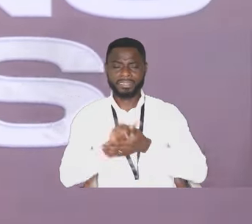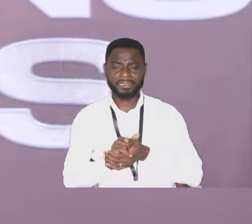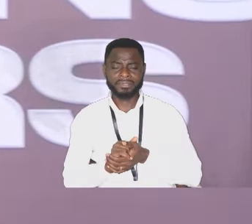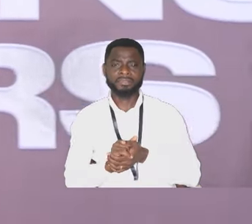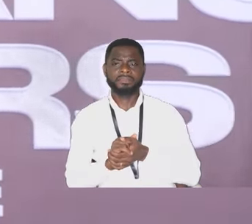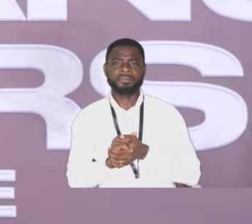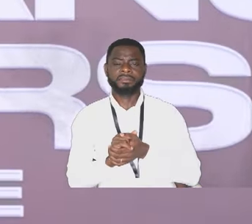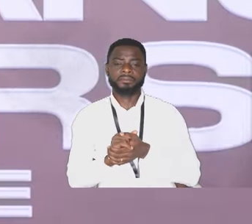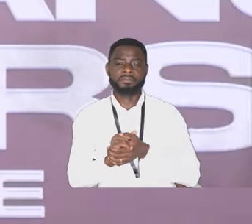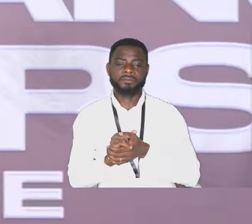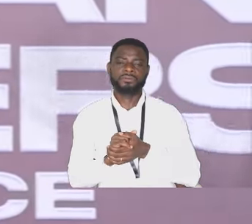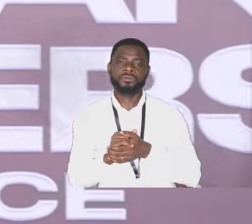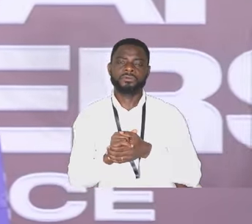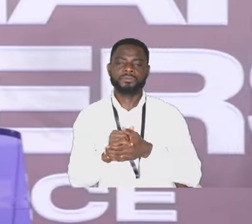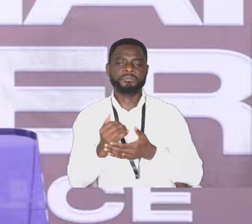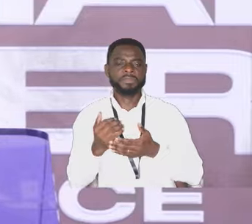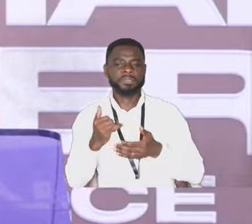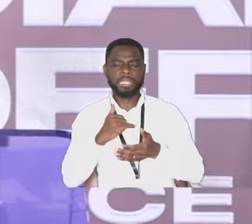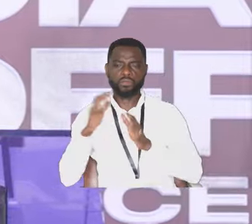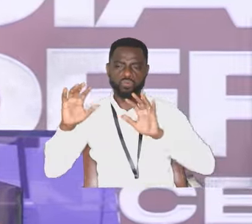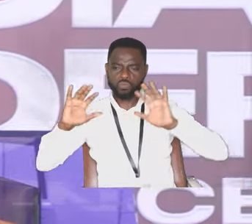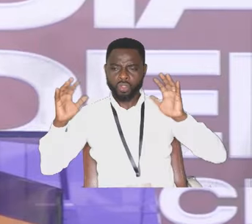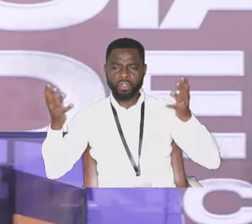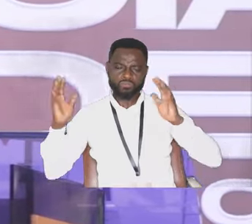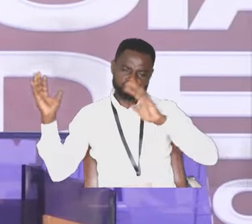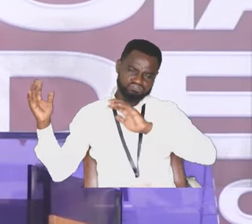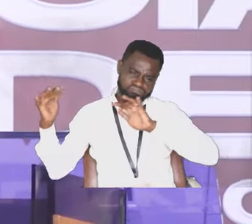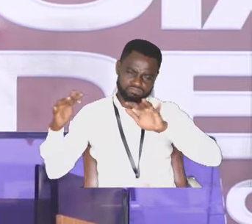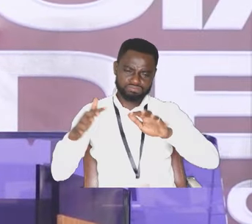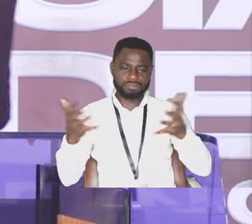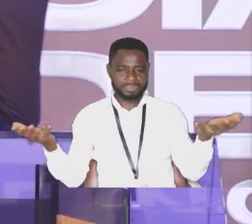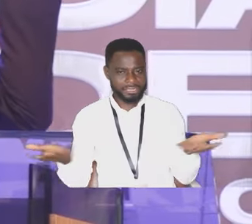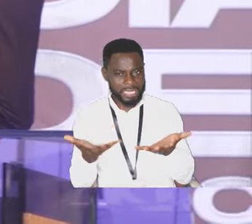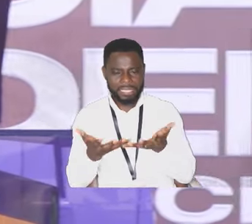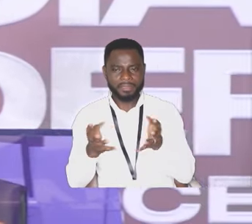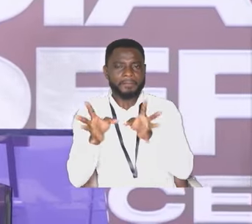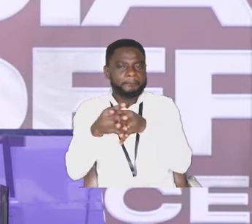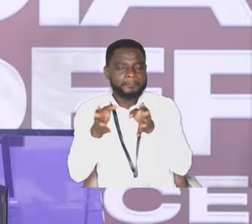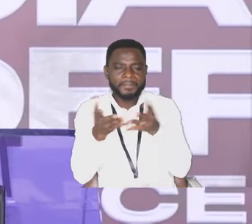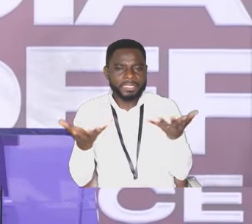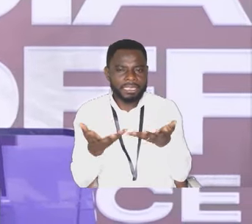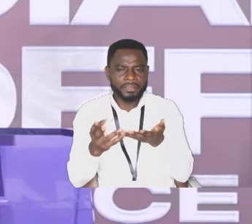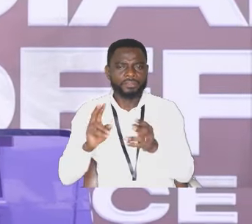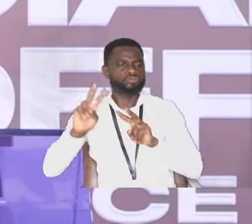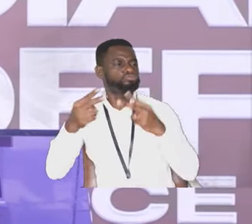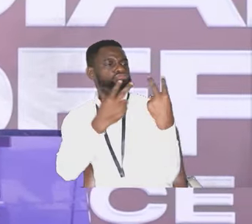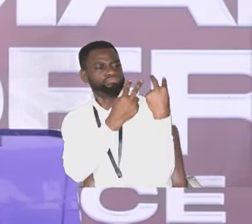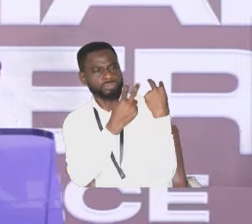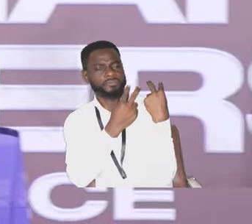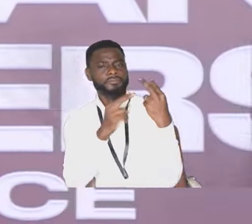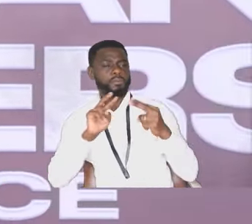youth director and his team, we have been brought together for us to go back, which Ghanaians will say that